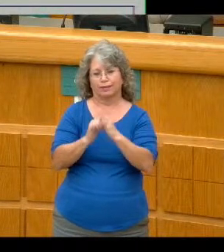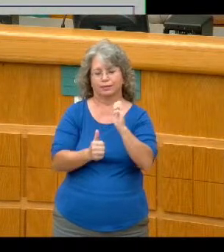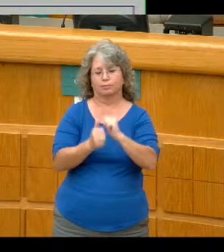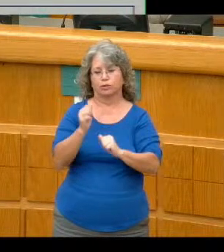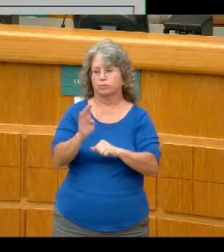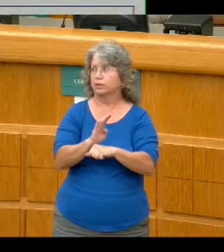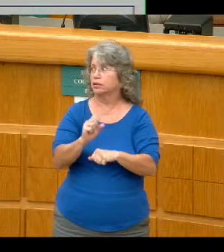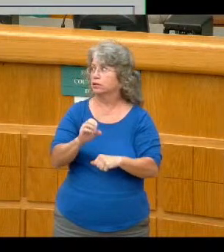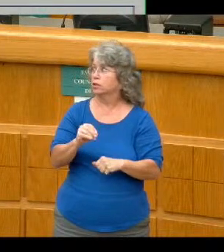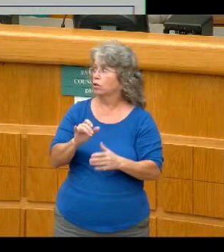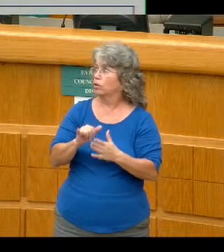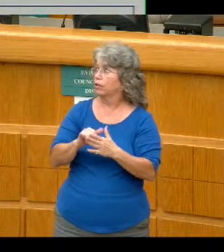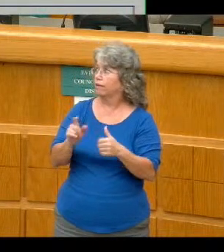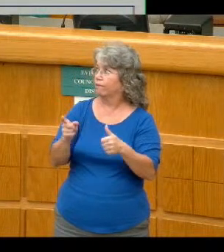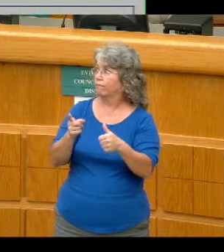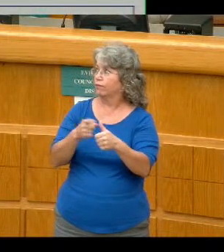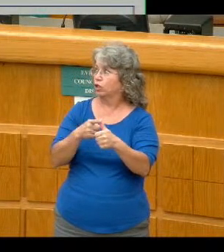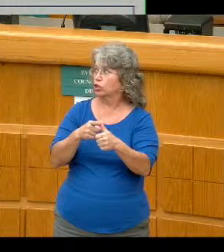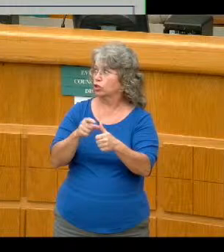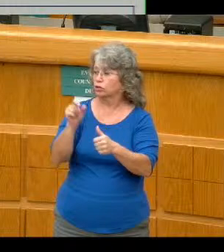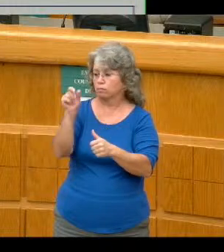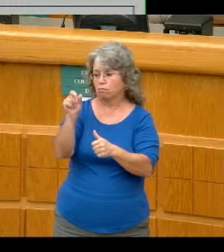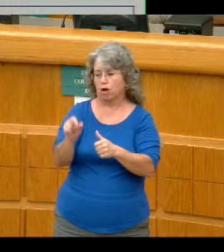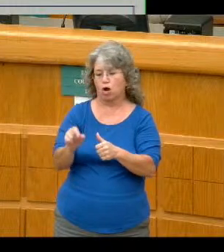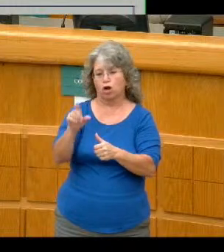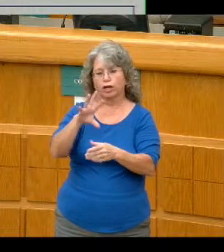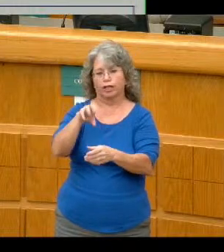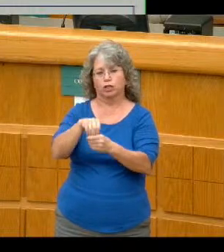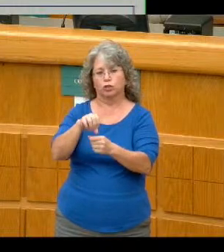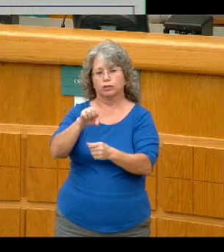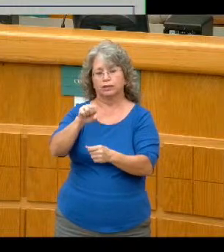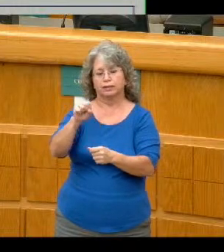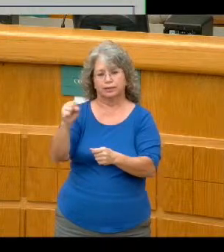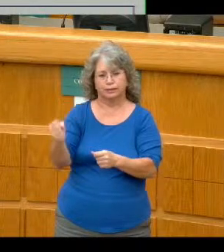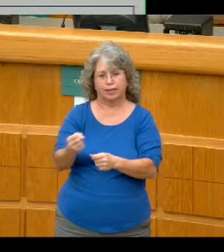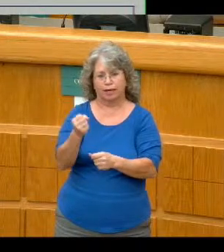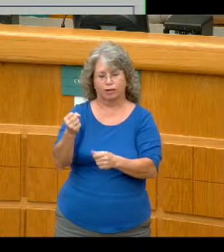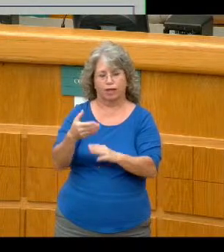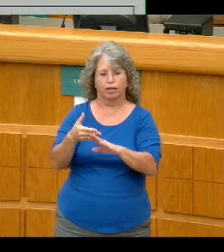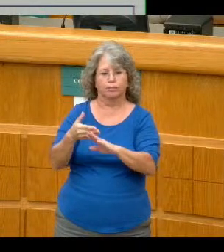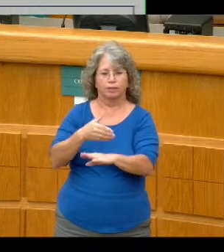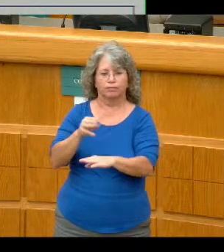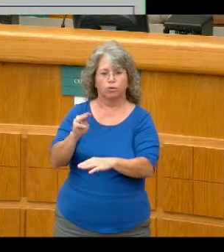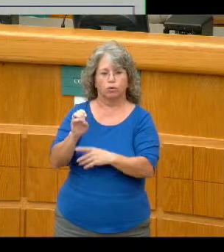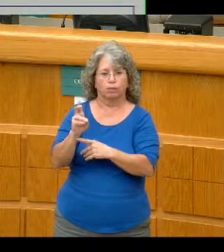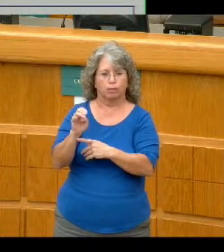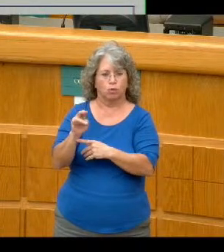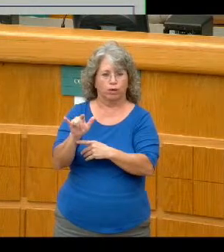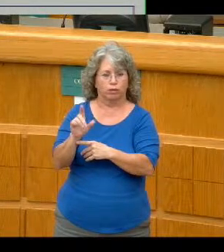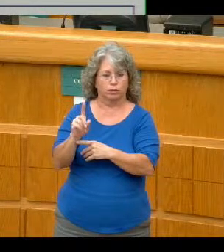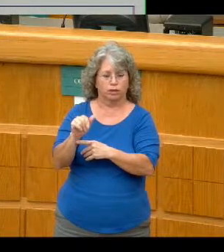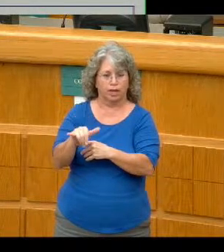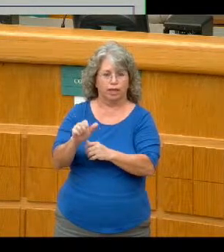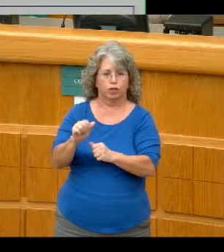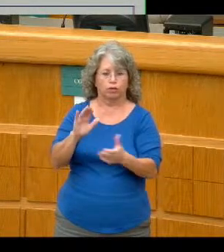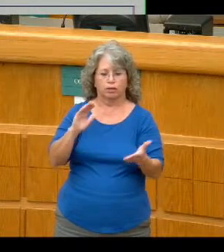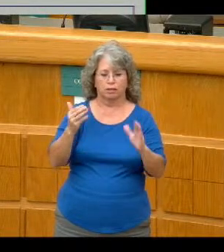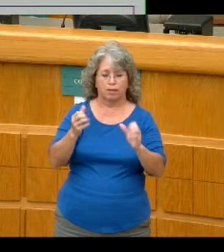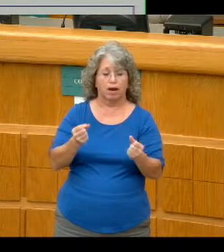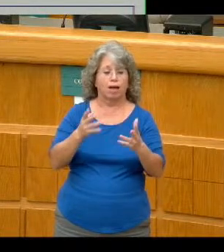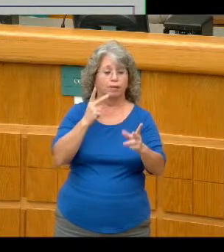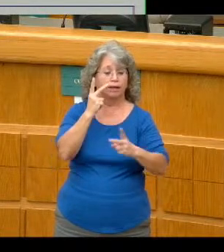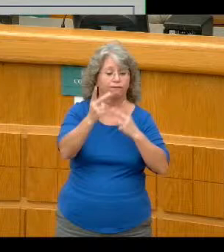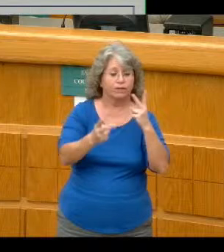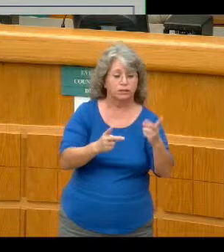Saturday before. So that first bar on the table includes the Saturday before Memorial Day, and you can make this comparison of the amount